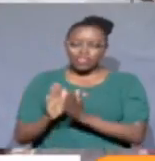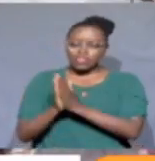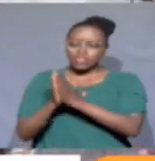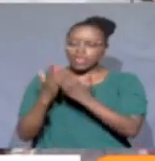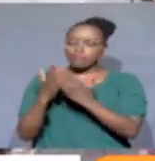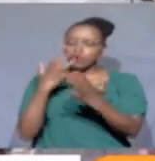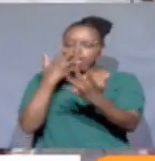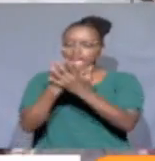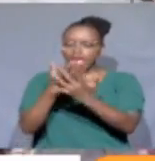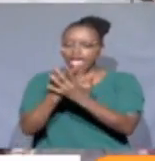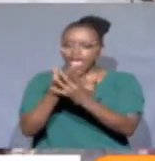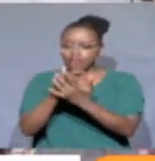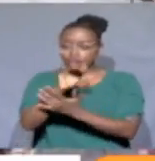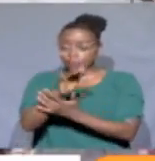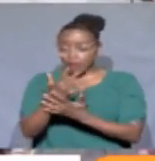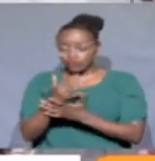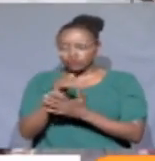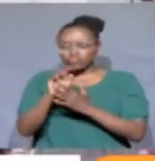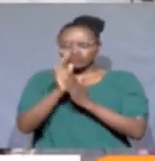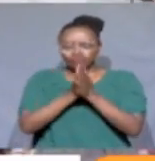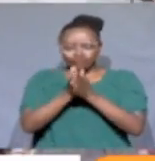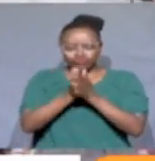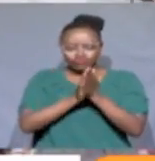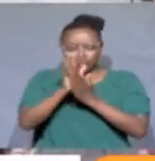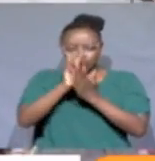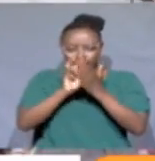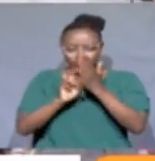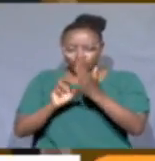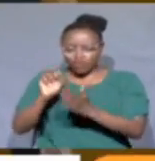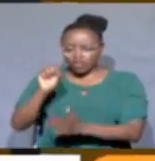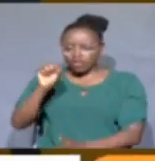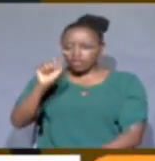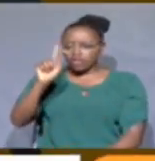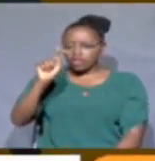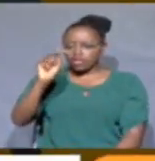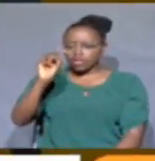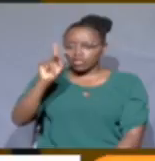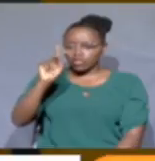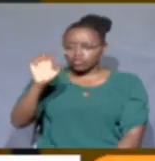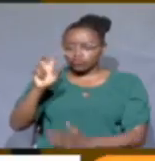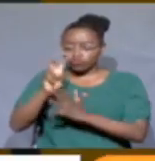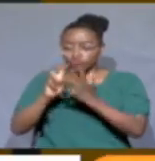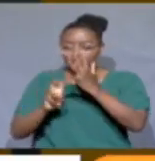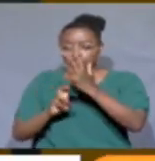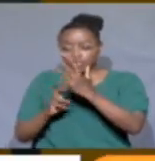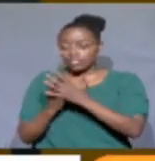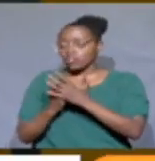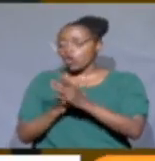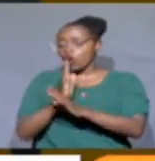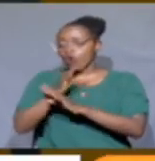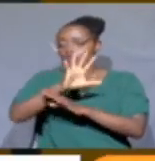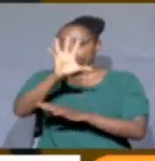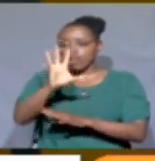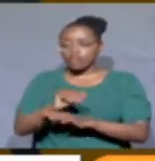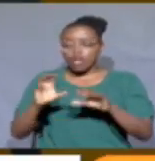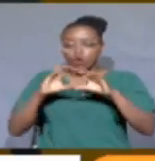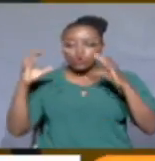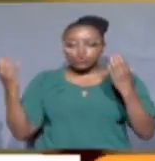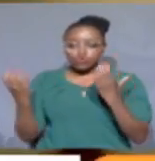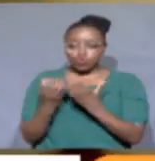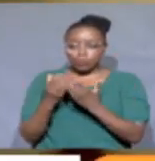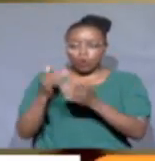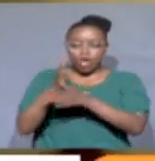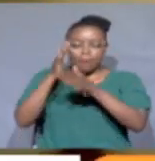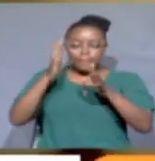being evidence of her affinity for reading would see Trinity naturally take on the Read Across Africa Global Ambassador